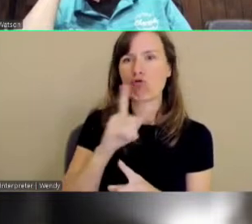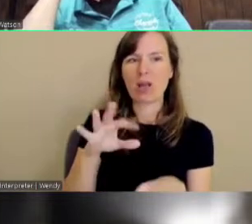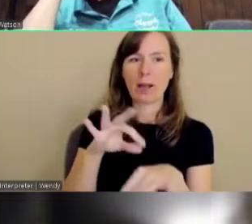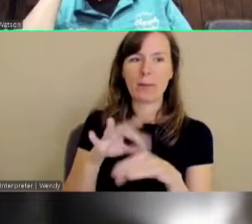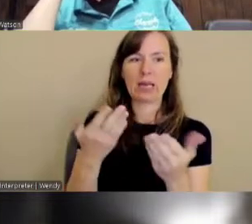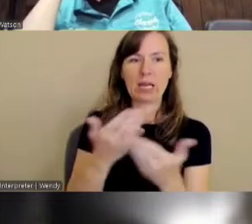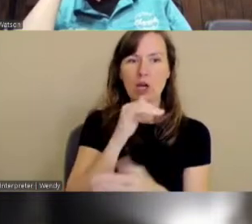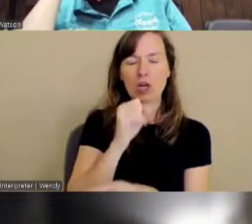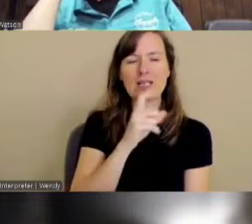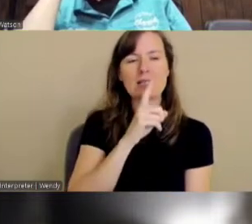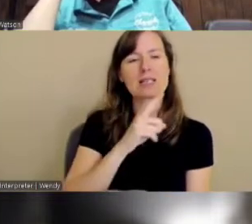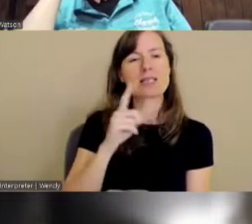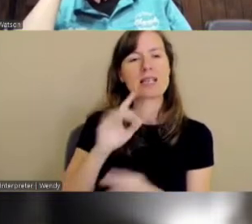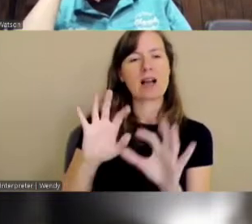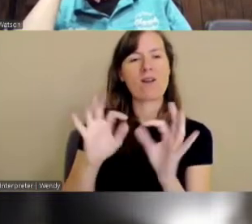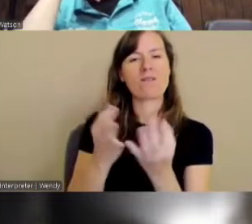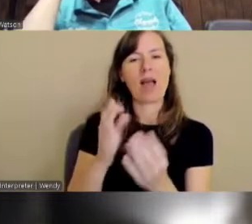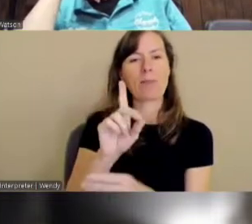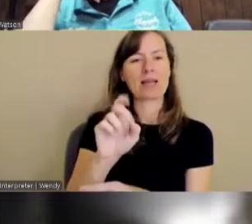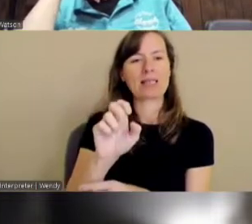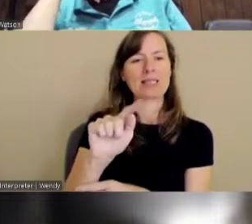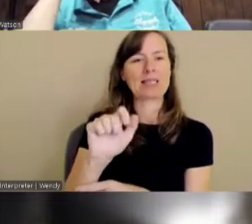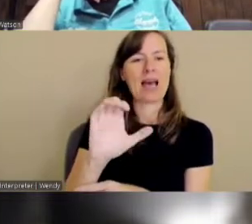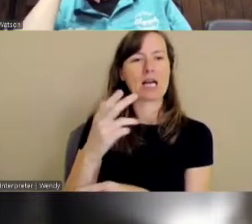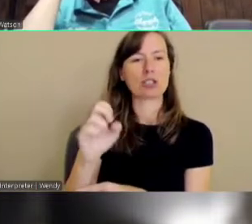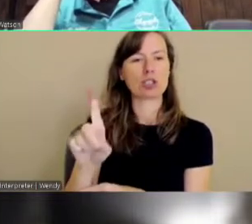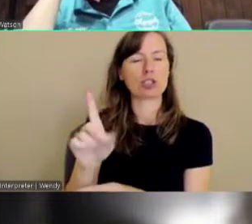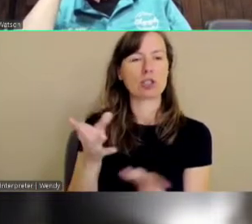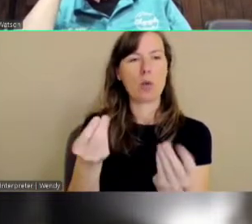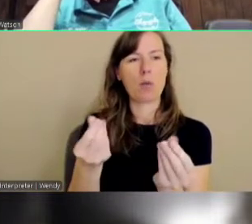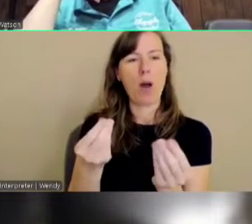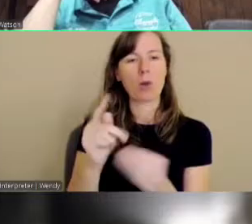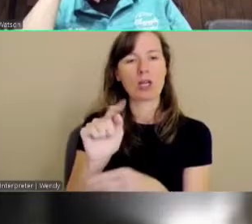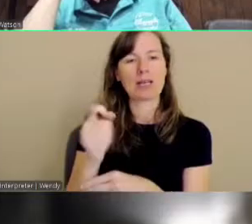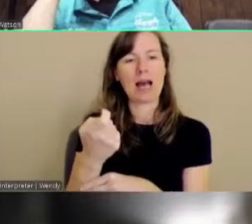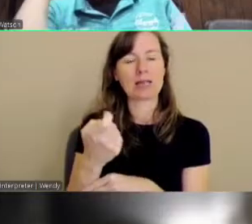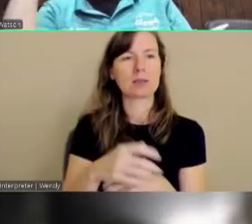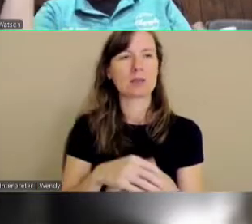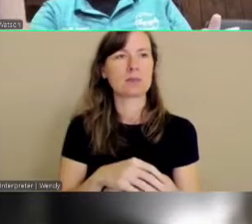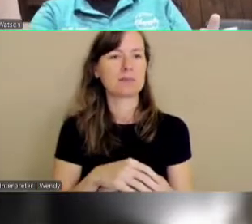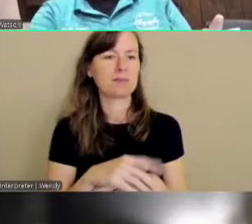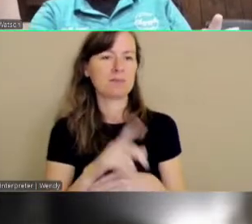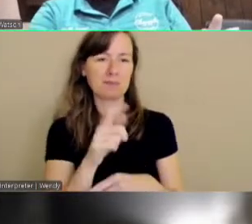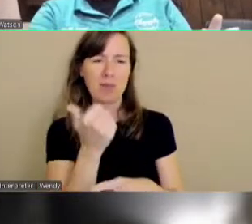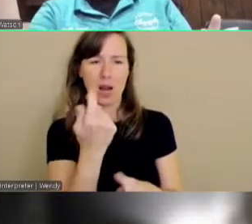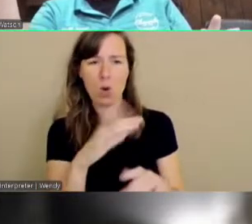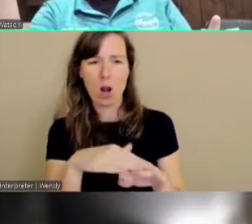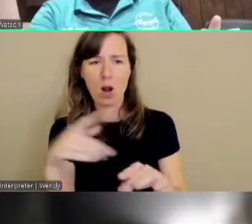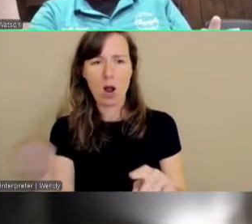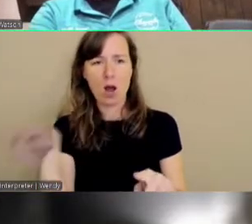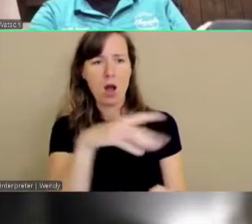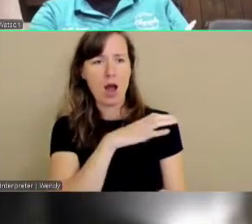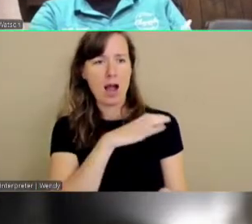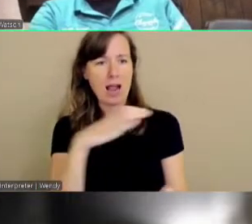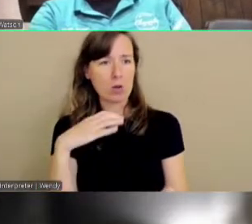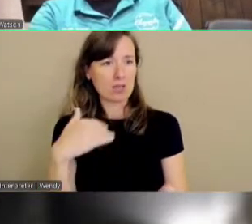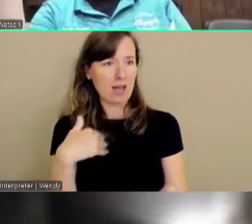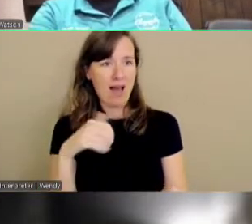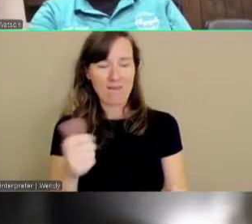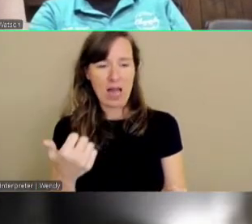taxes. Yeah. Is anybody on the council have any real indigestion